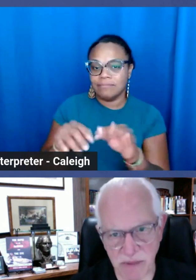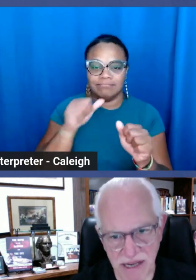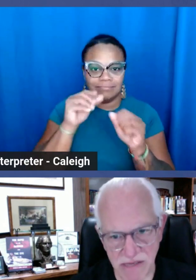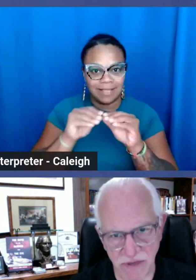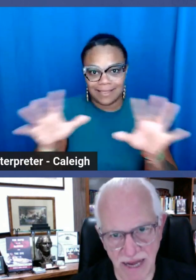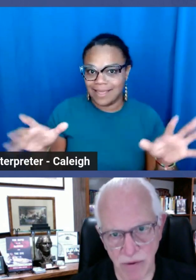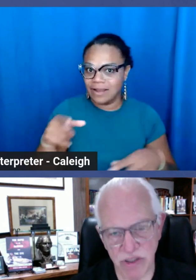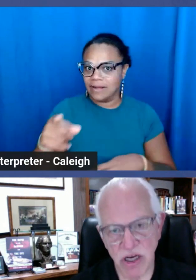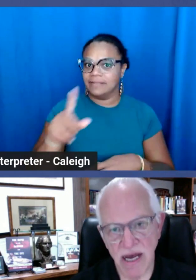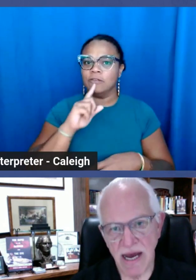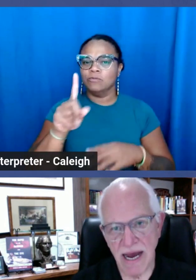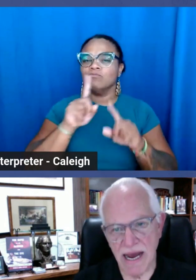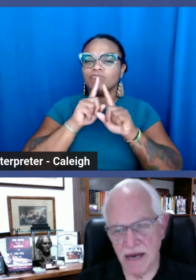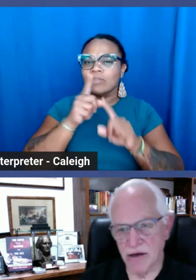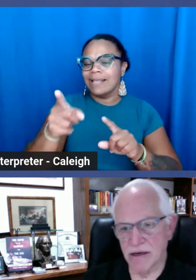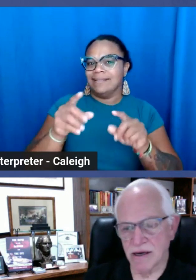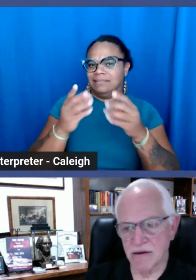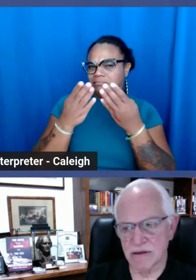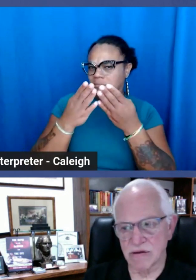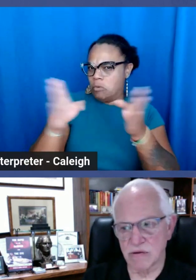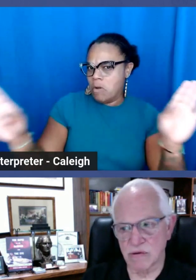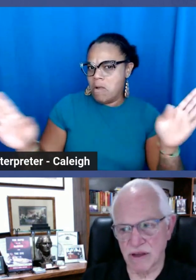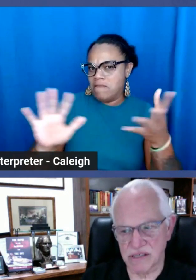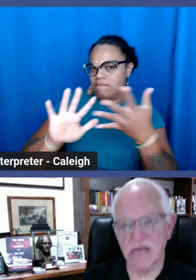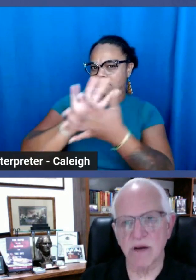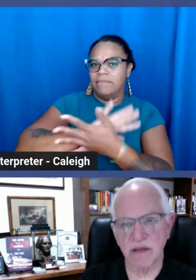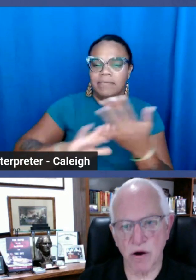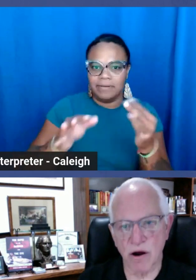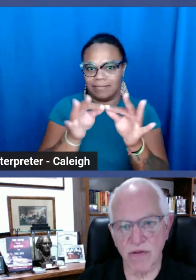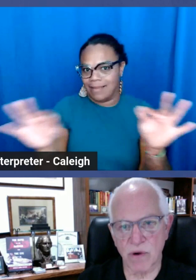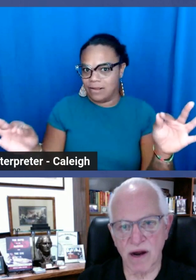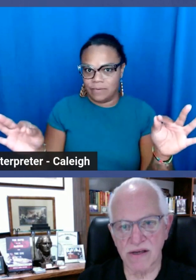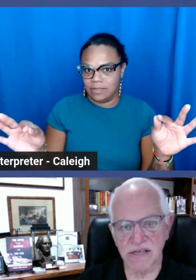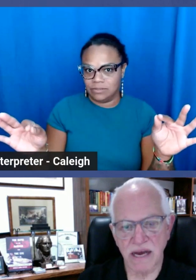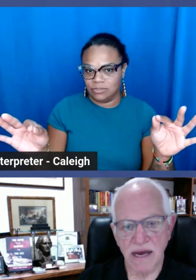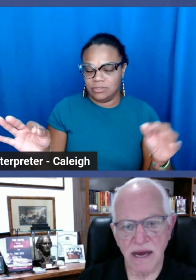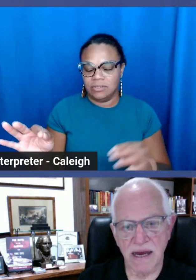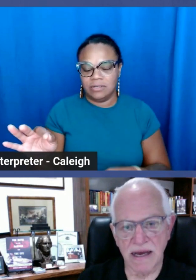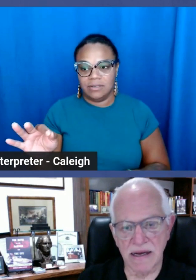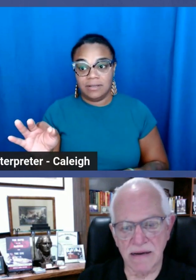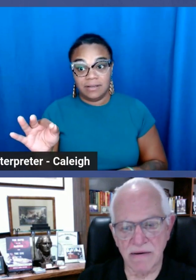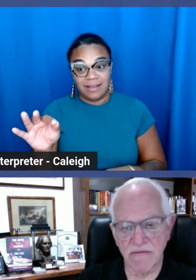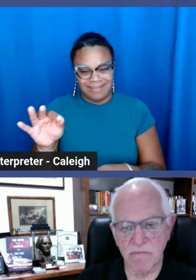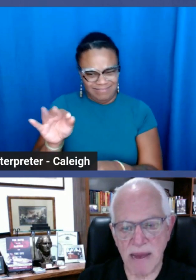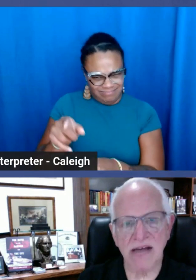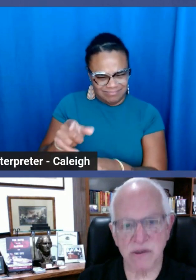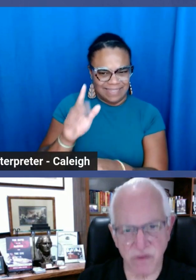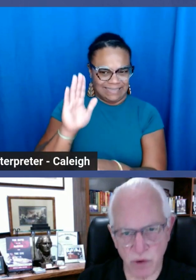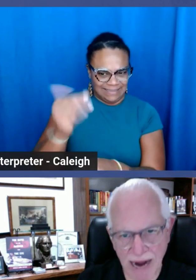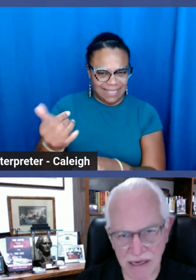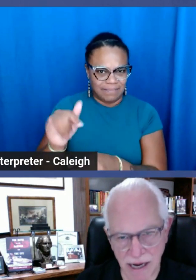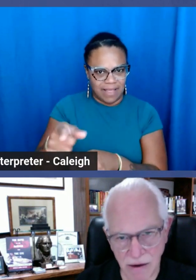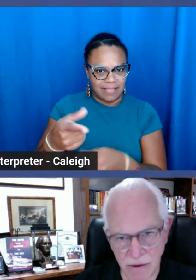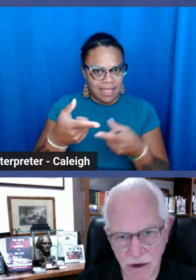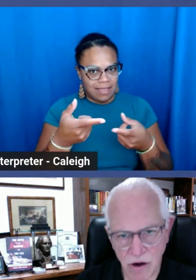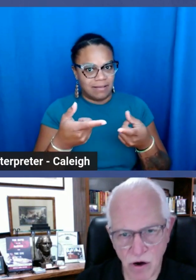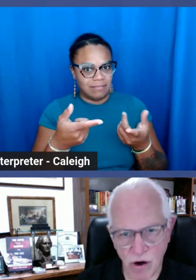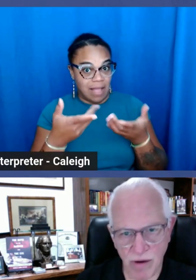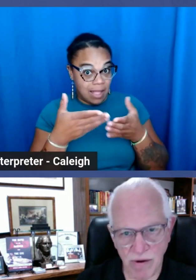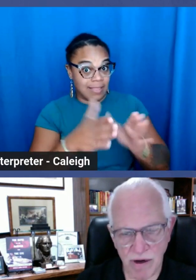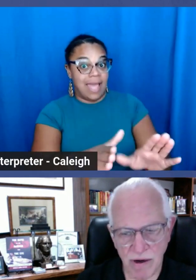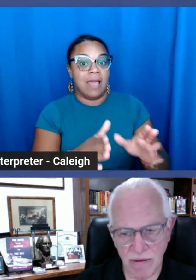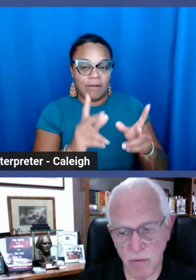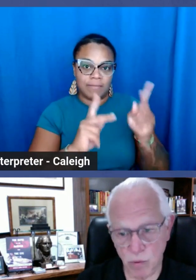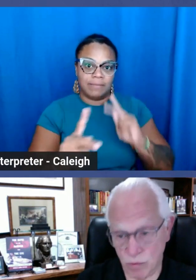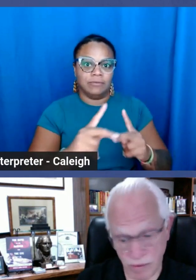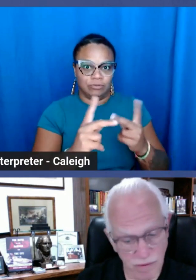very expansive language, and they seemingly authorized a massive crackdown